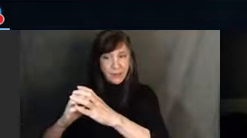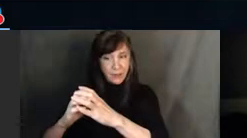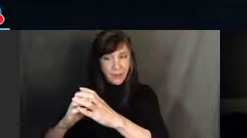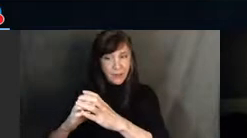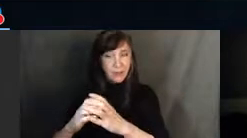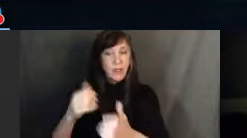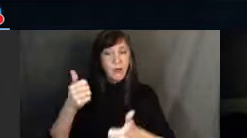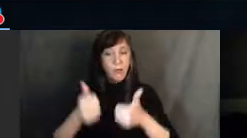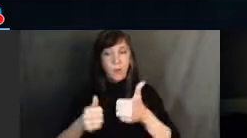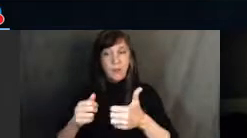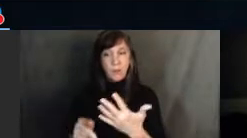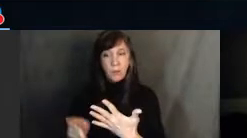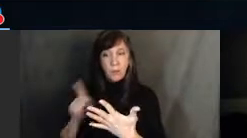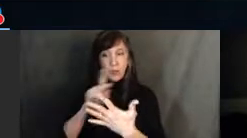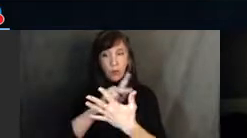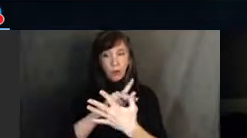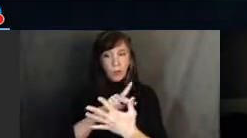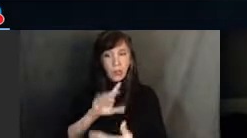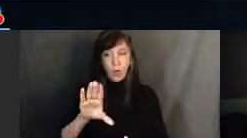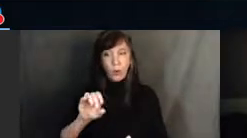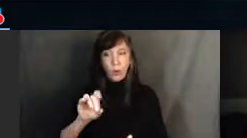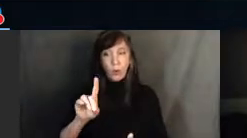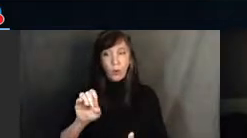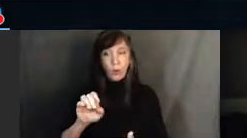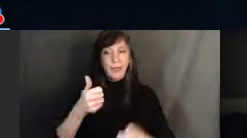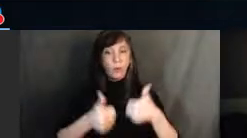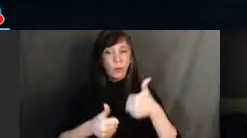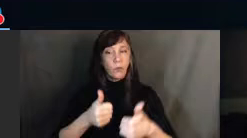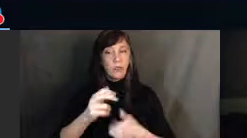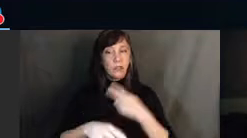assigned to them and the type of response they receive.